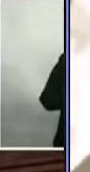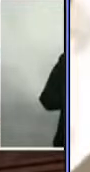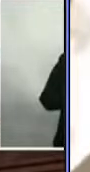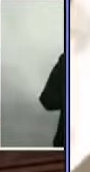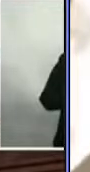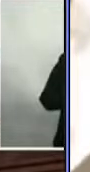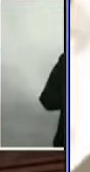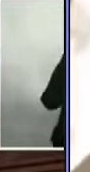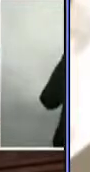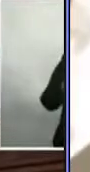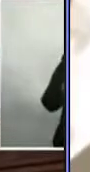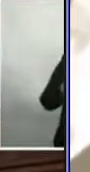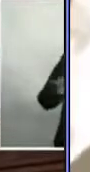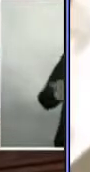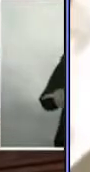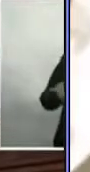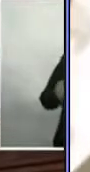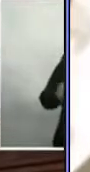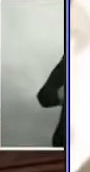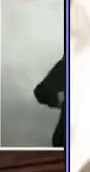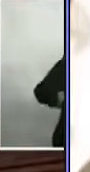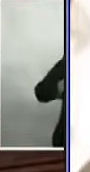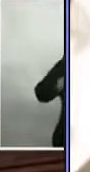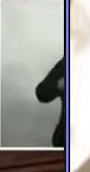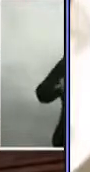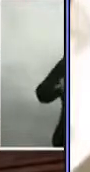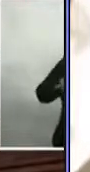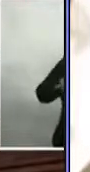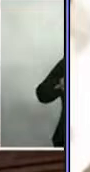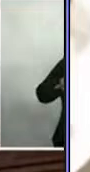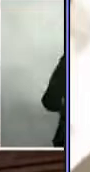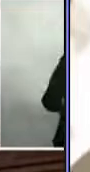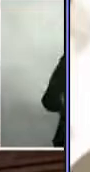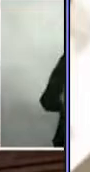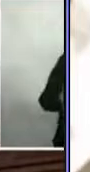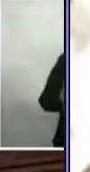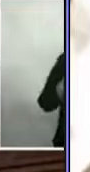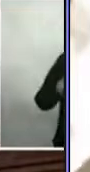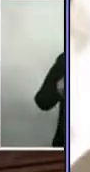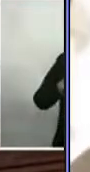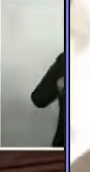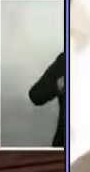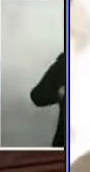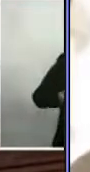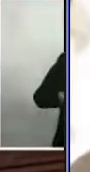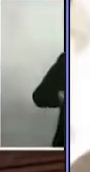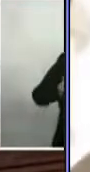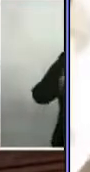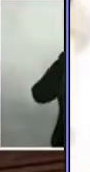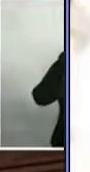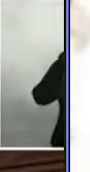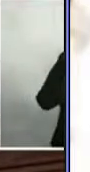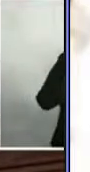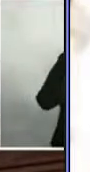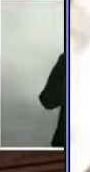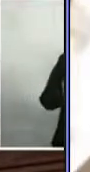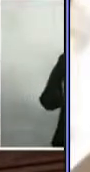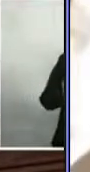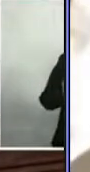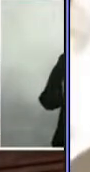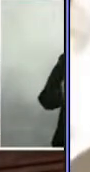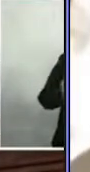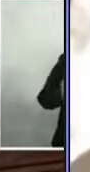outcomes, we are intervening in problem areas as Scopa. I want to also agree with what Honorable Nkosi has said about